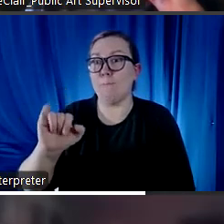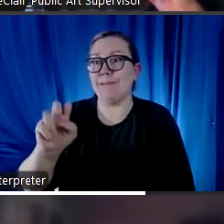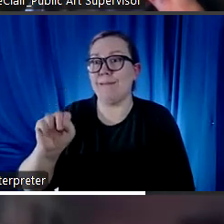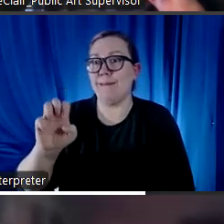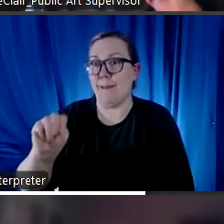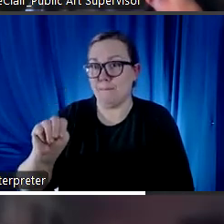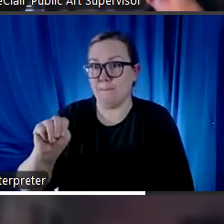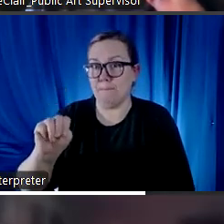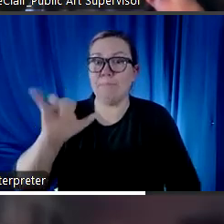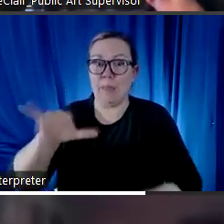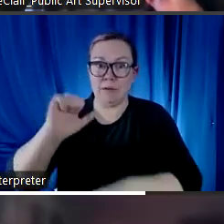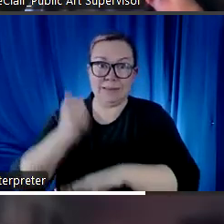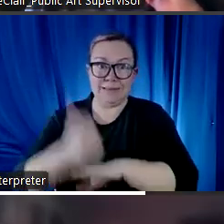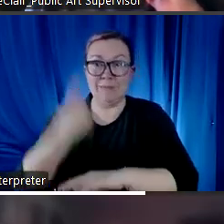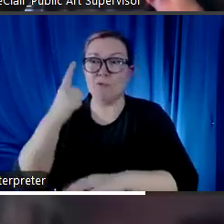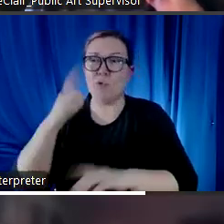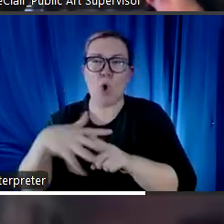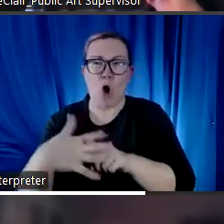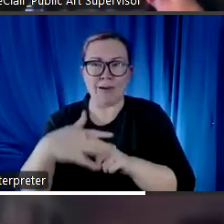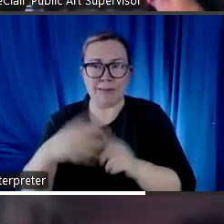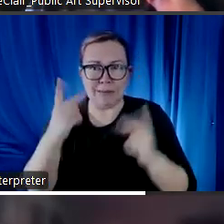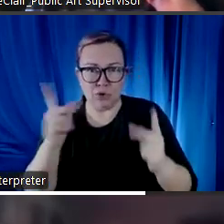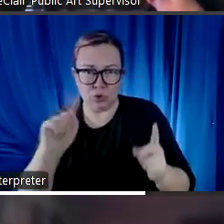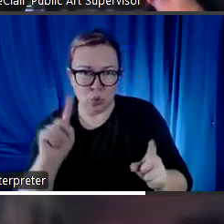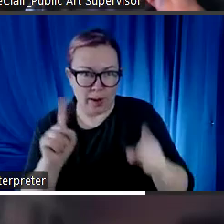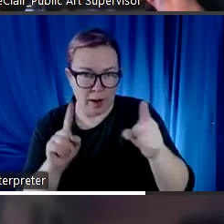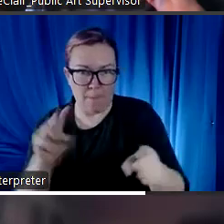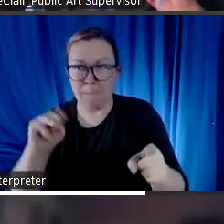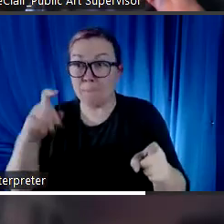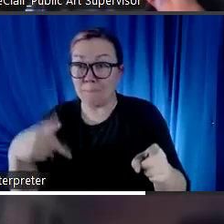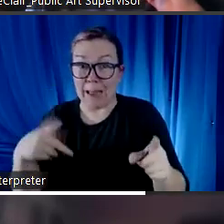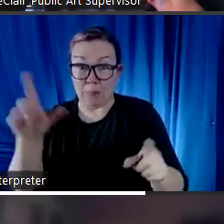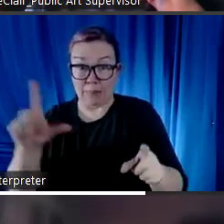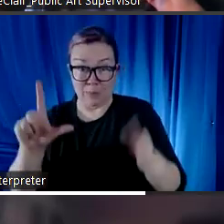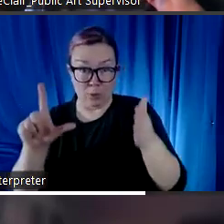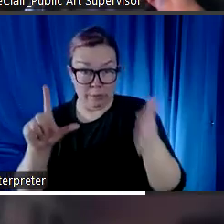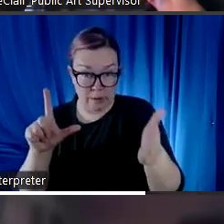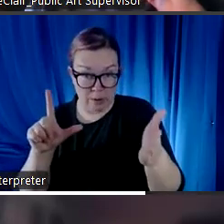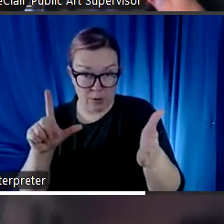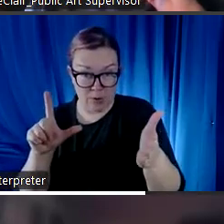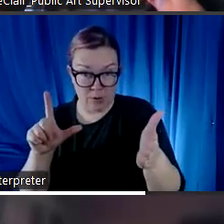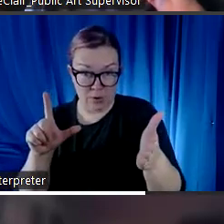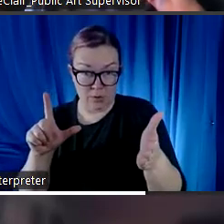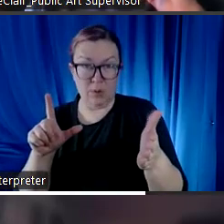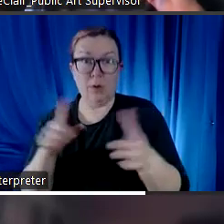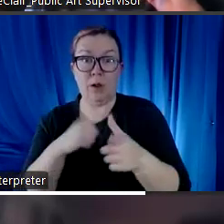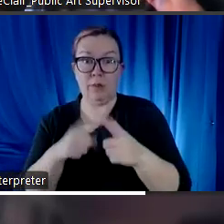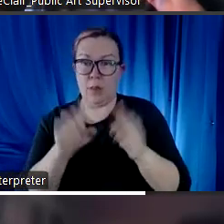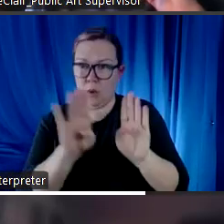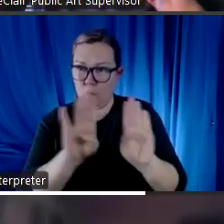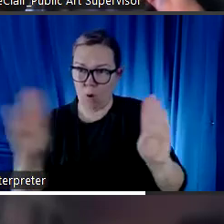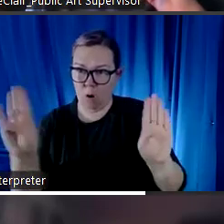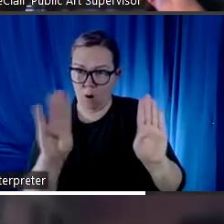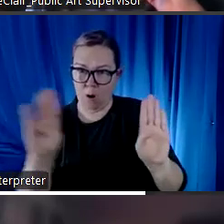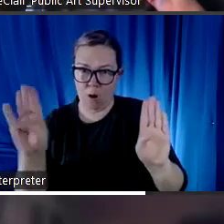So yeah, for context, map of the library here, and the wall space, and